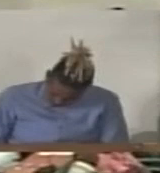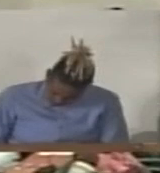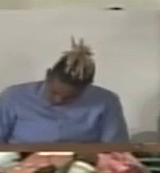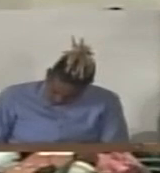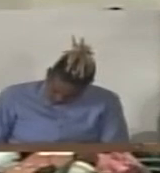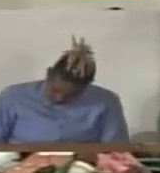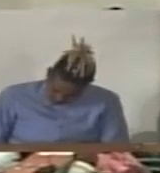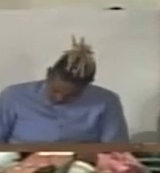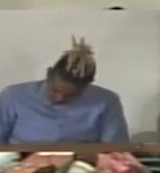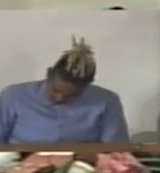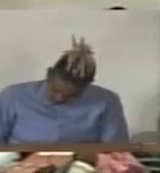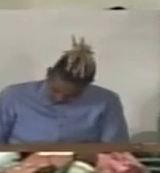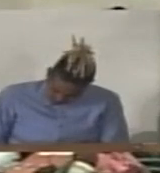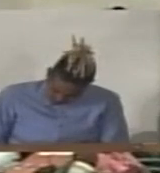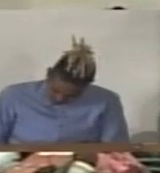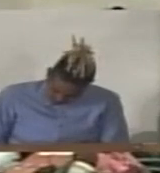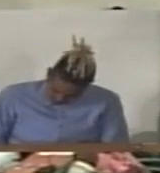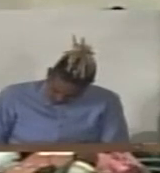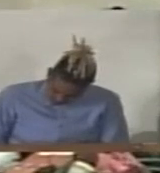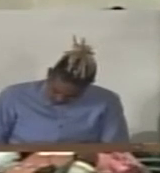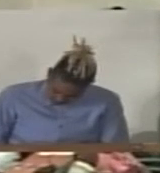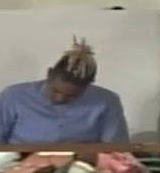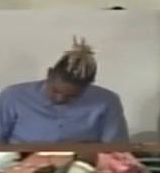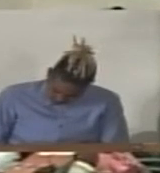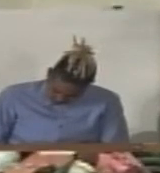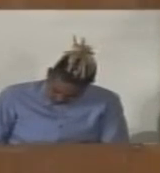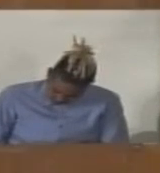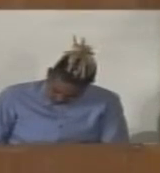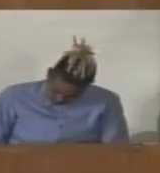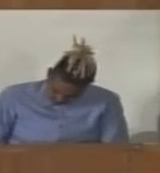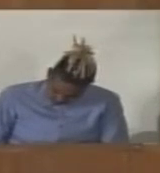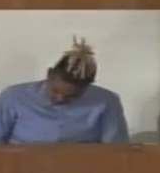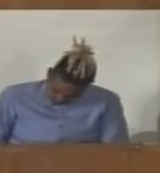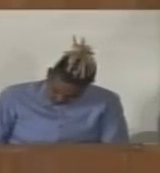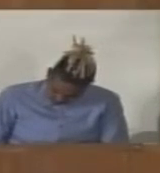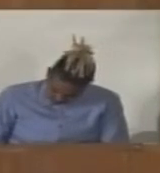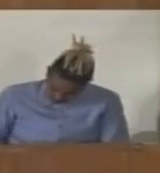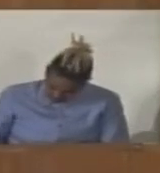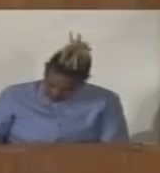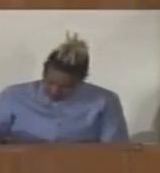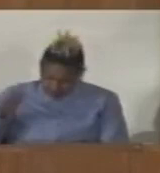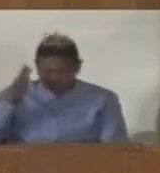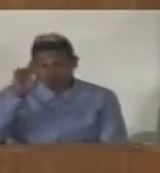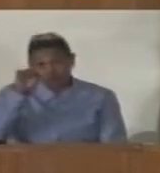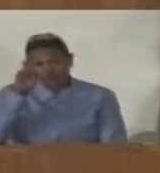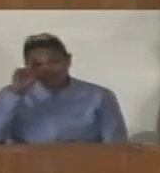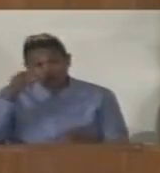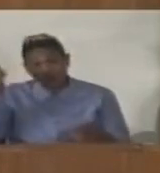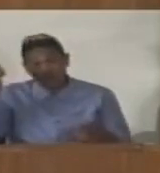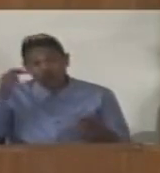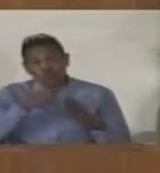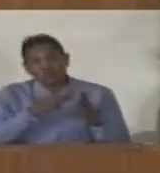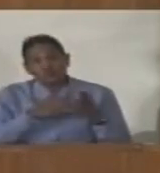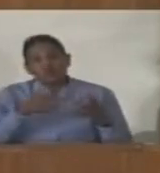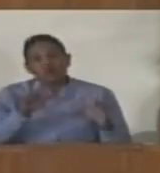the standing orders to enable me to take the motion, notice of which I gave earlier.